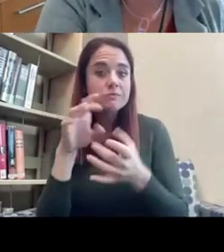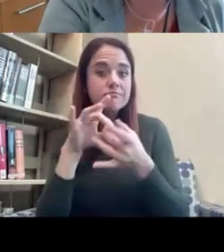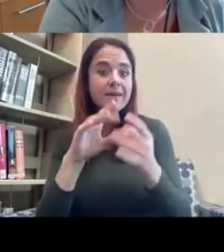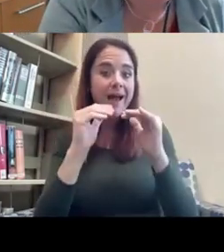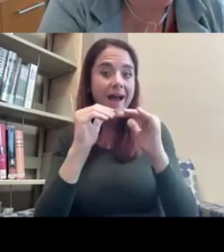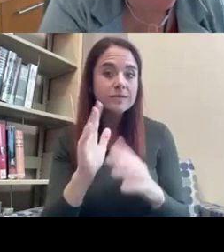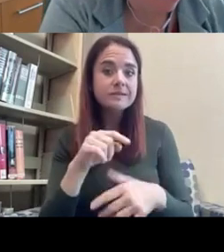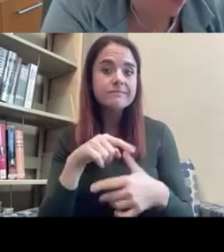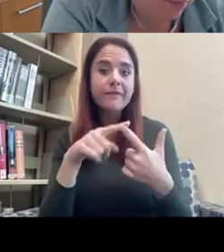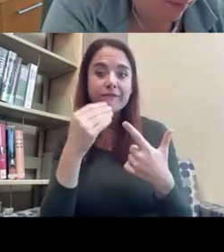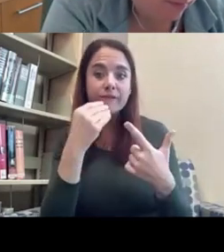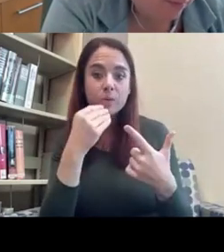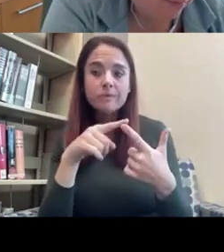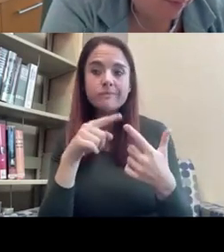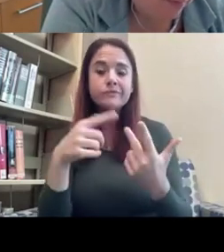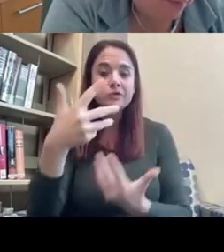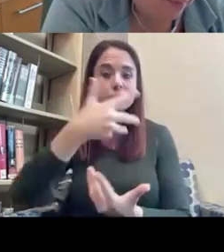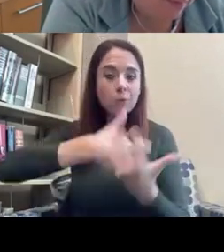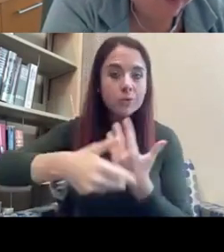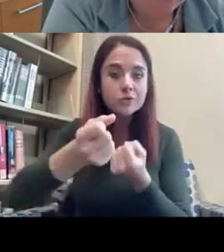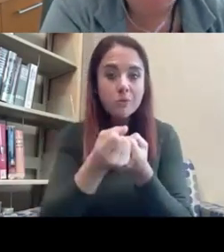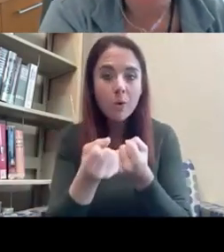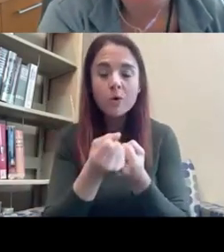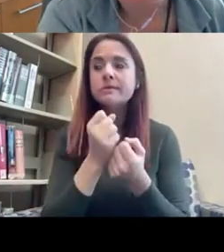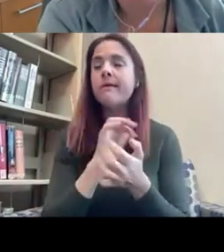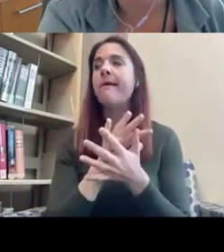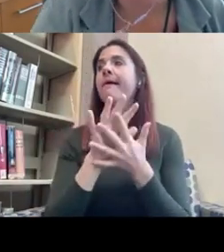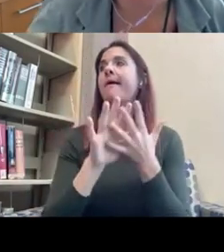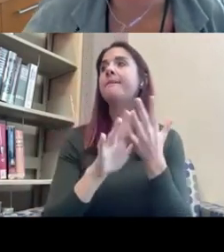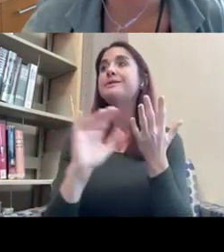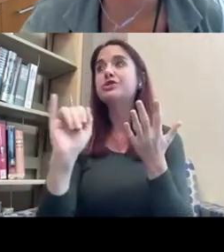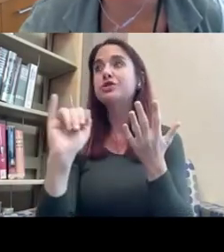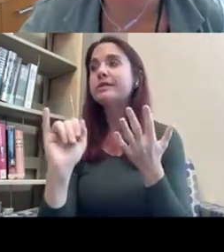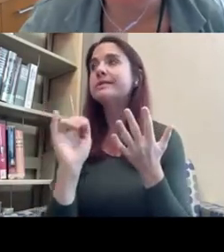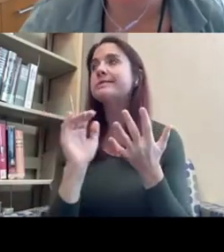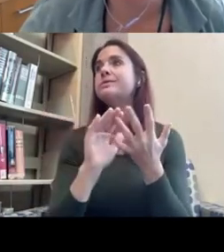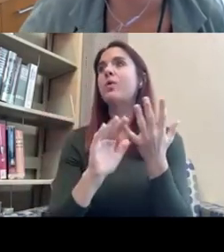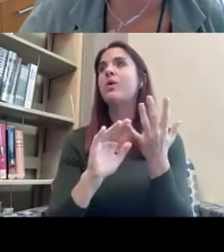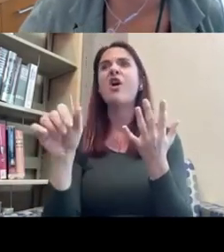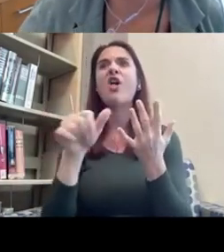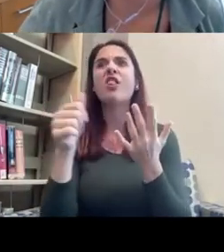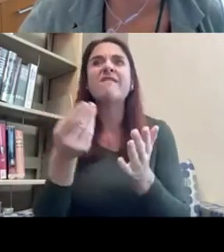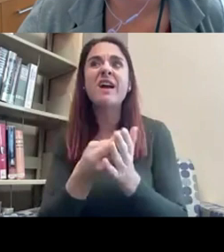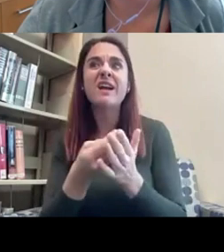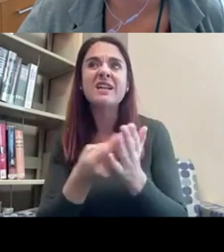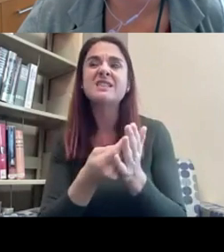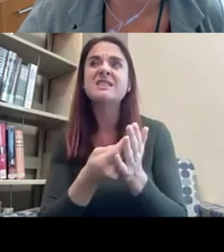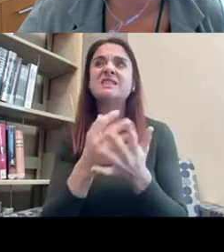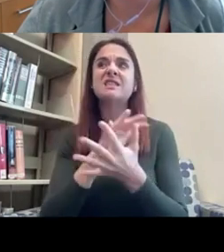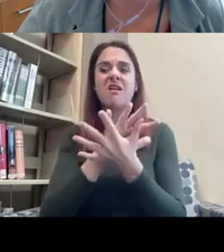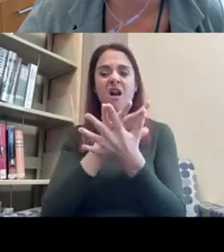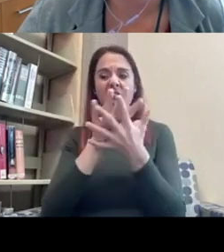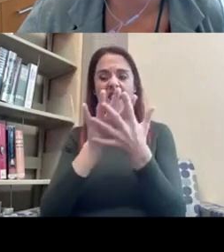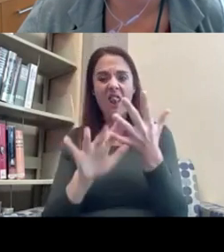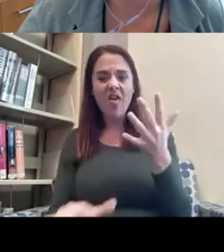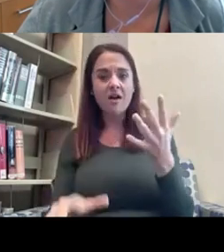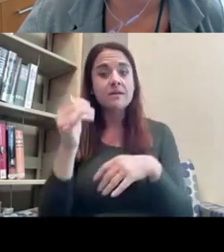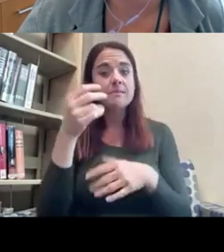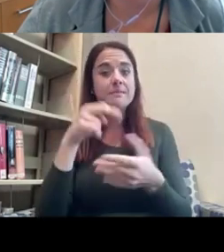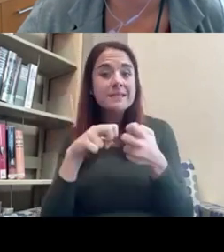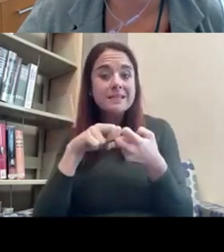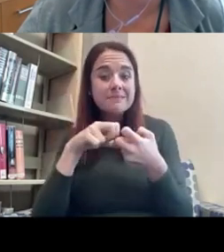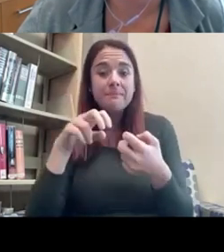food, social supports, insurance, or other finances, so that if there are